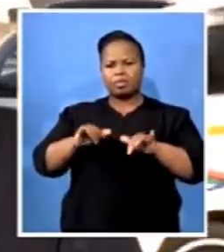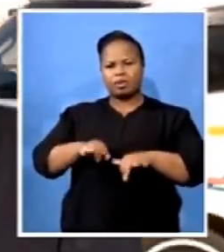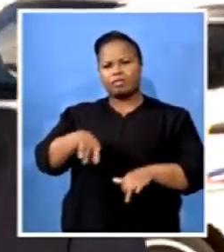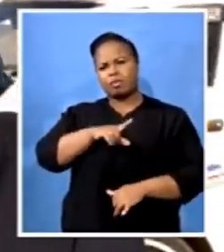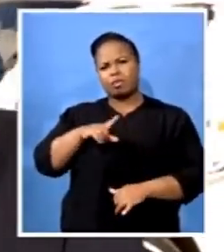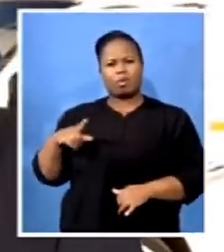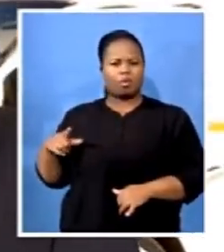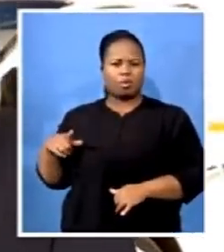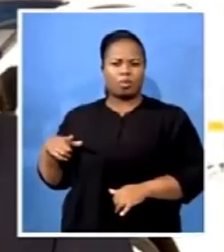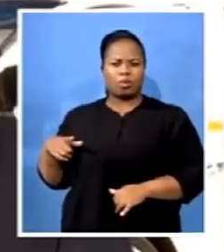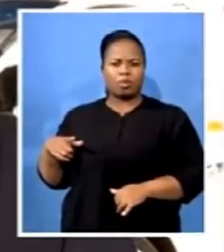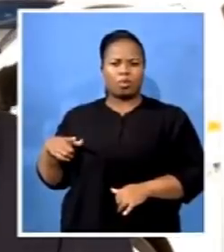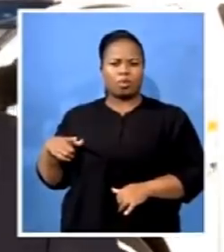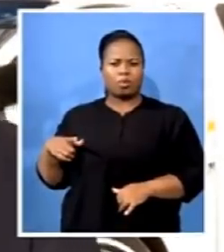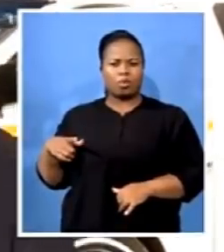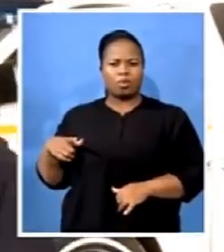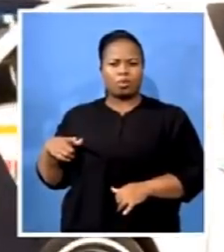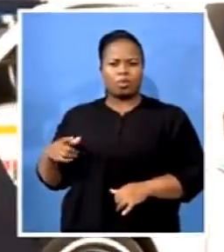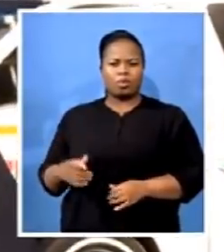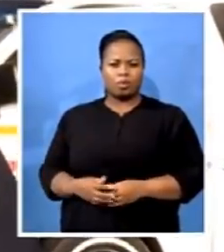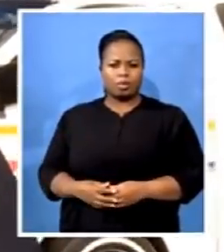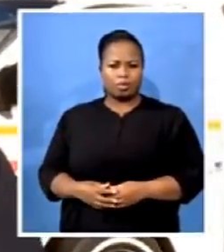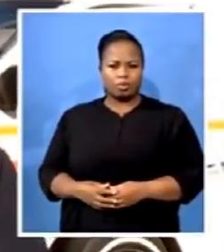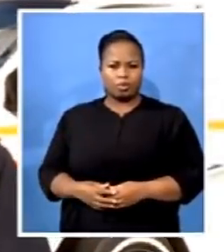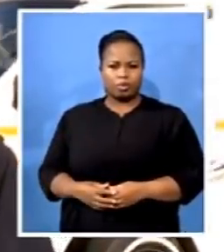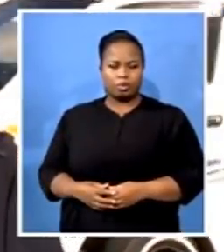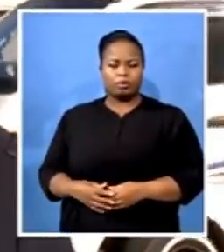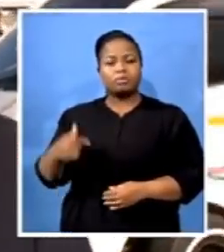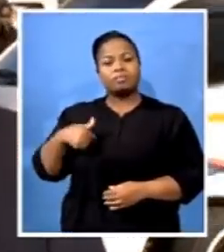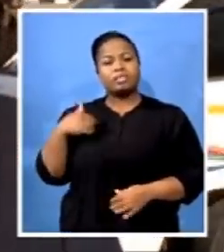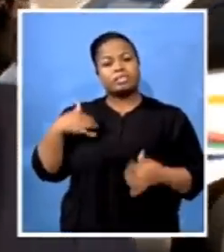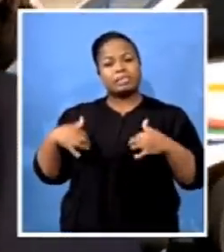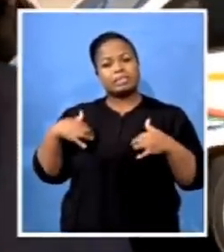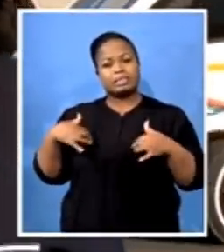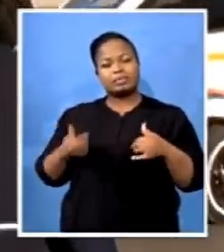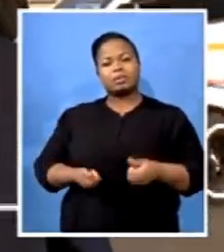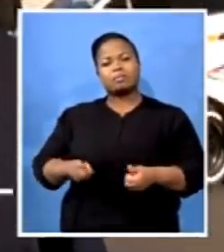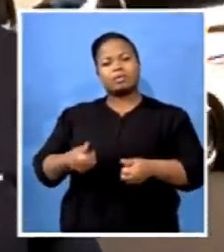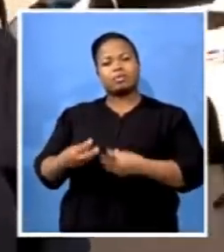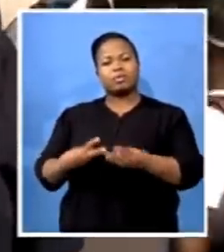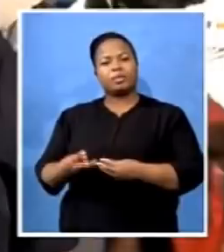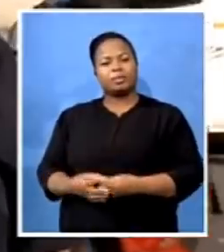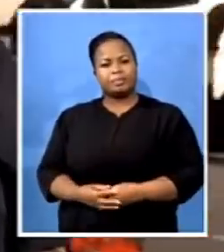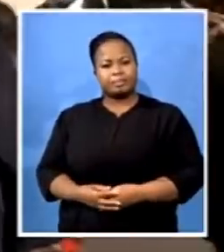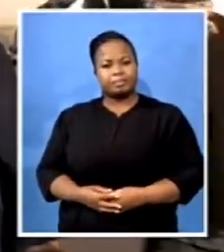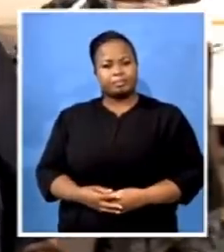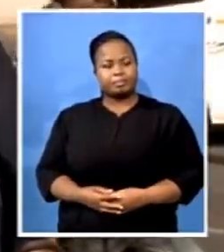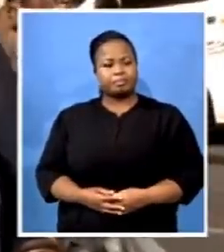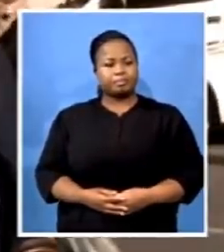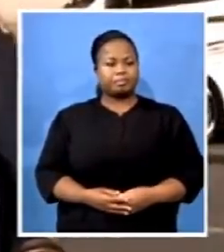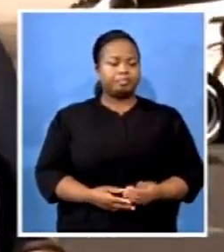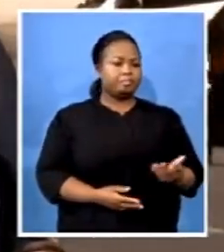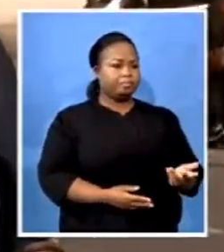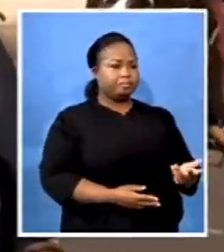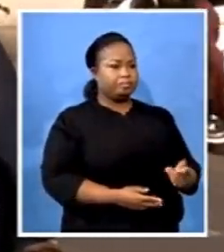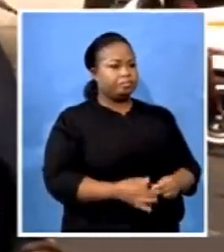station. So I'm very excited today to go back to work. And also, has there been measures at the taxi? Have they sanitized?